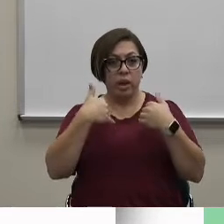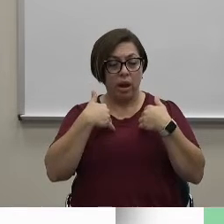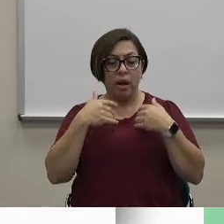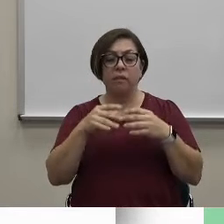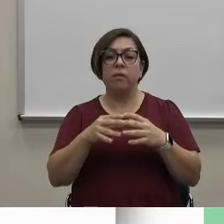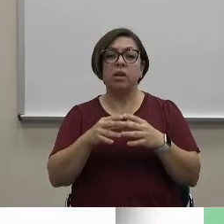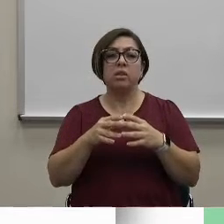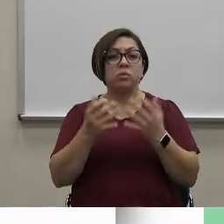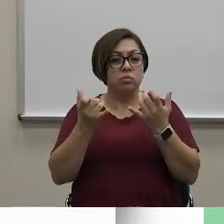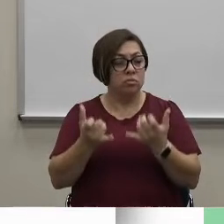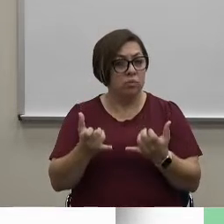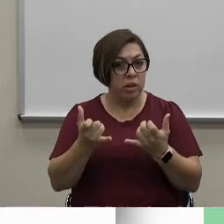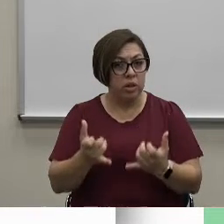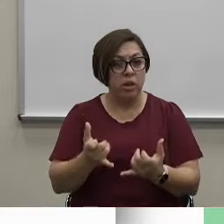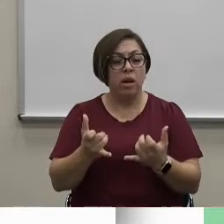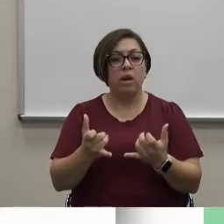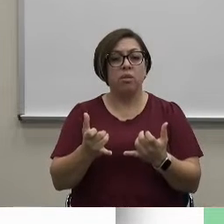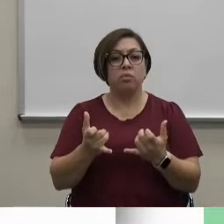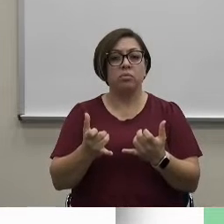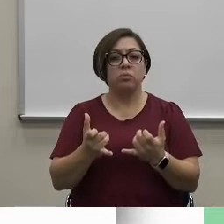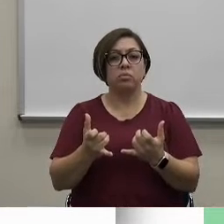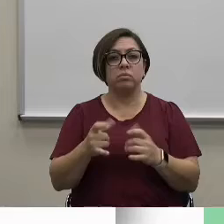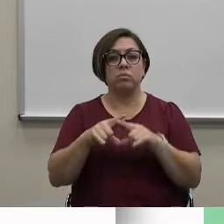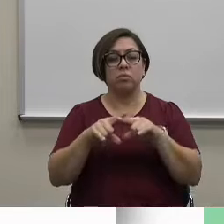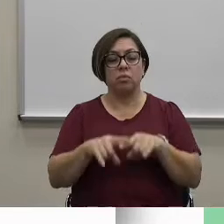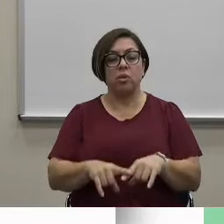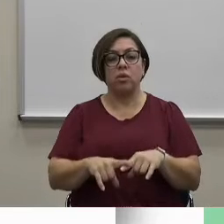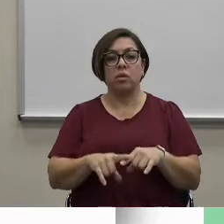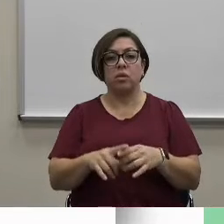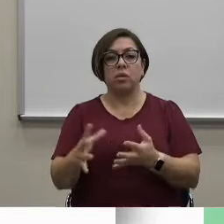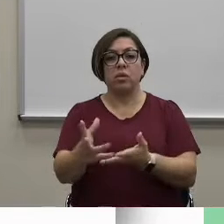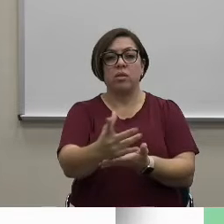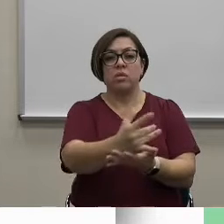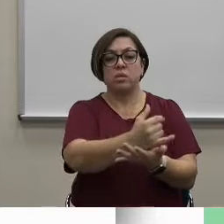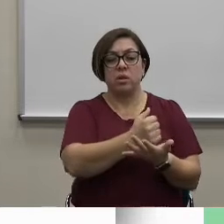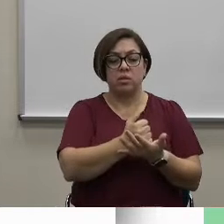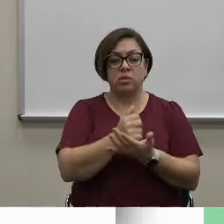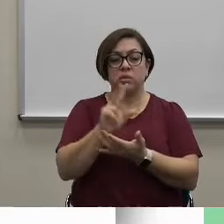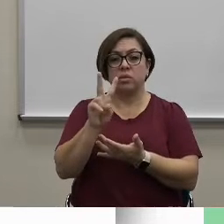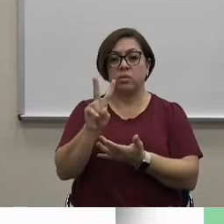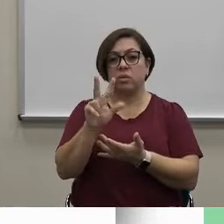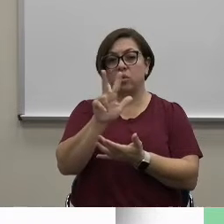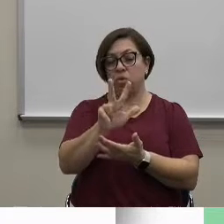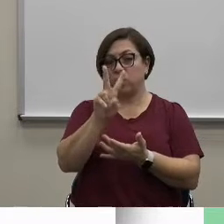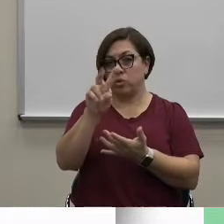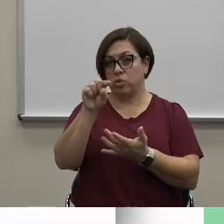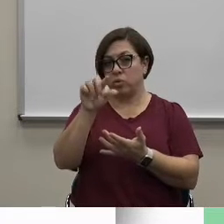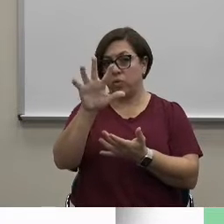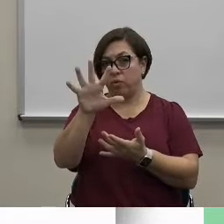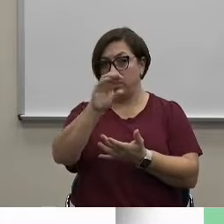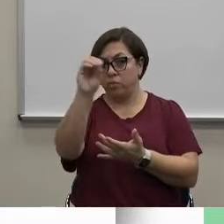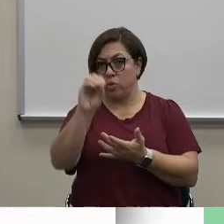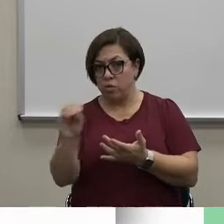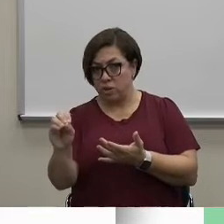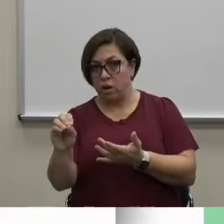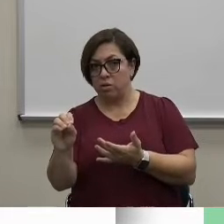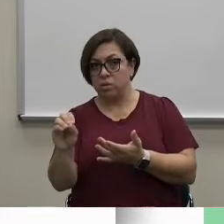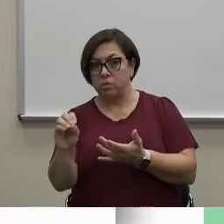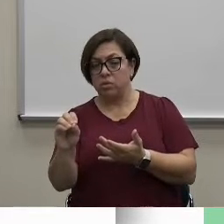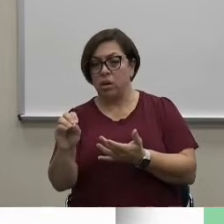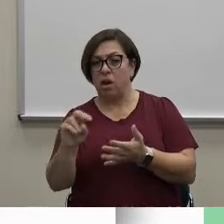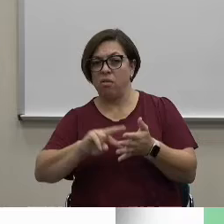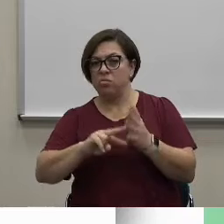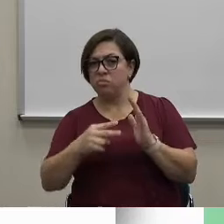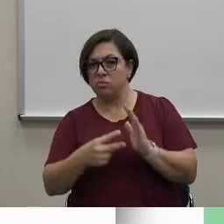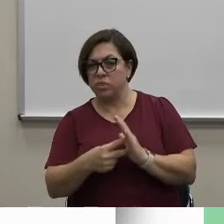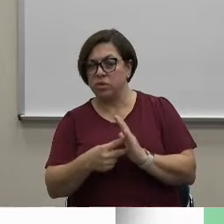deviation currently, based on the 2020 census data, of 32.52%. And so again, what that tells us